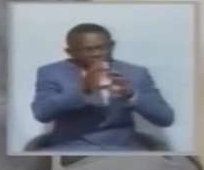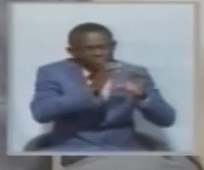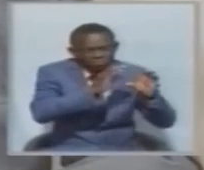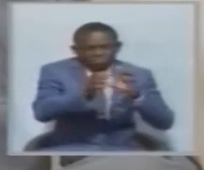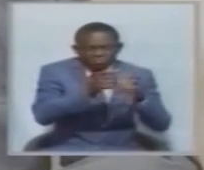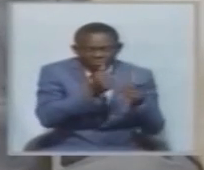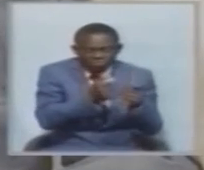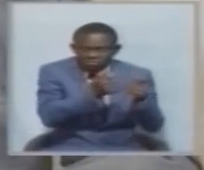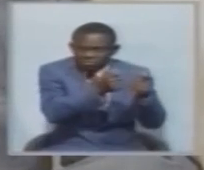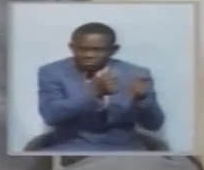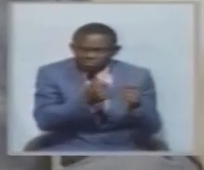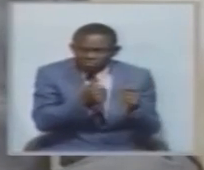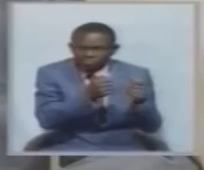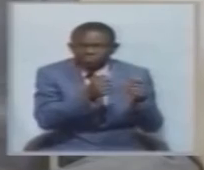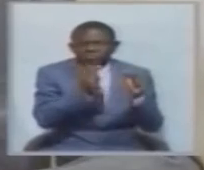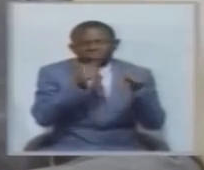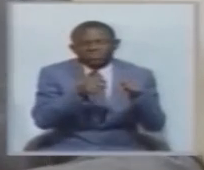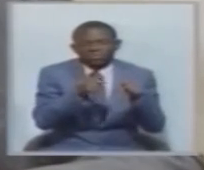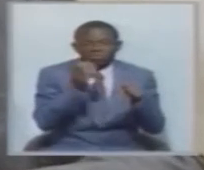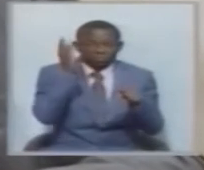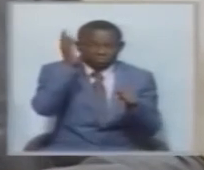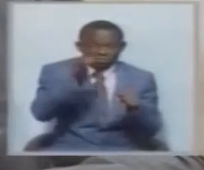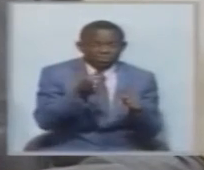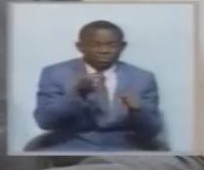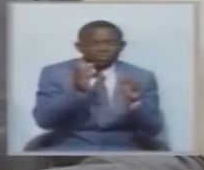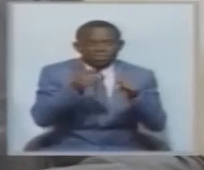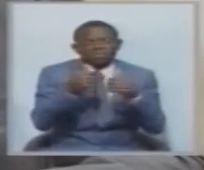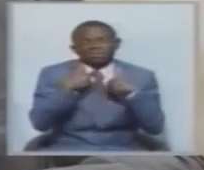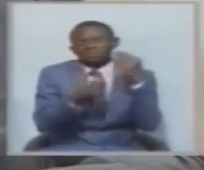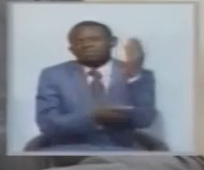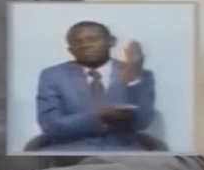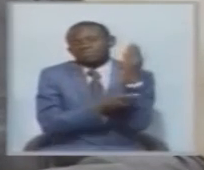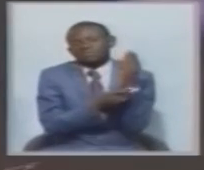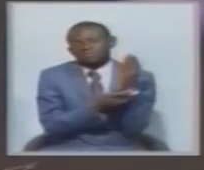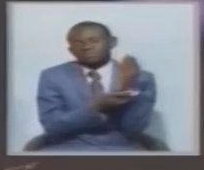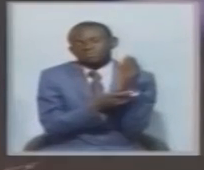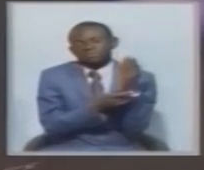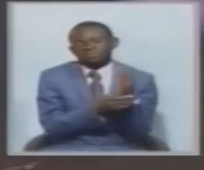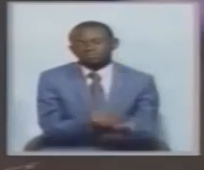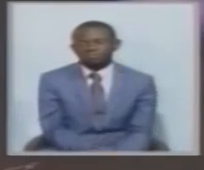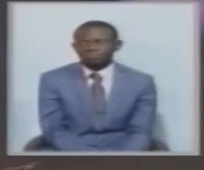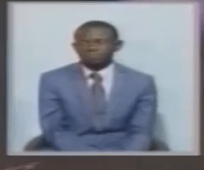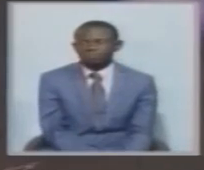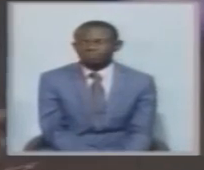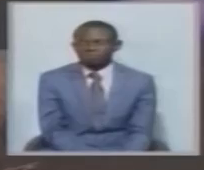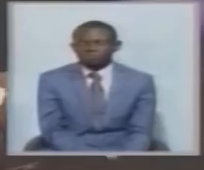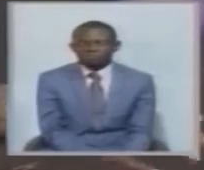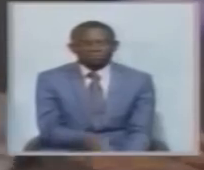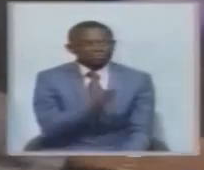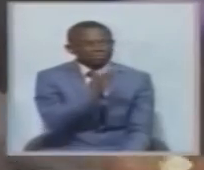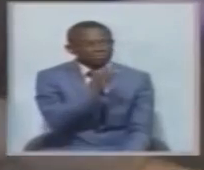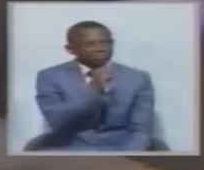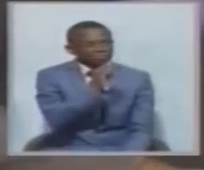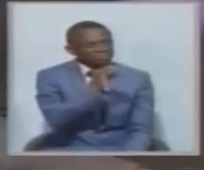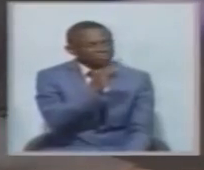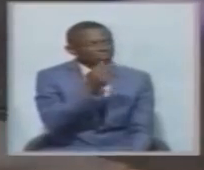Bank president in the foreseeable future. And that is something that can be done, Grevazio. Everybody does that. Mr. Yamba,